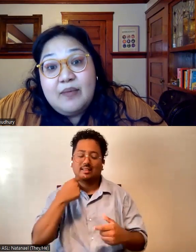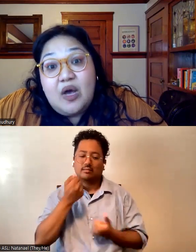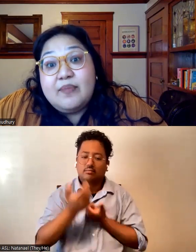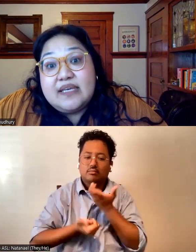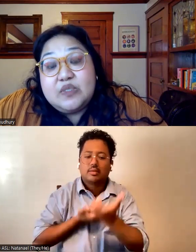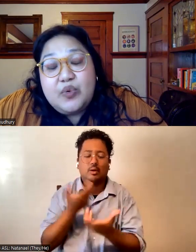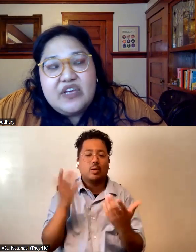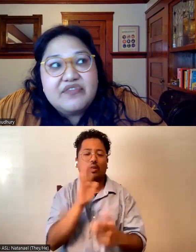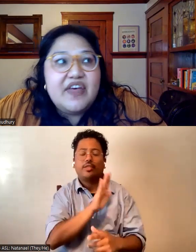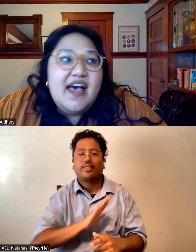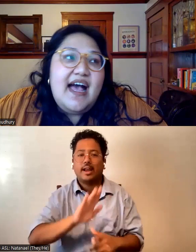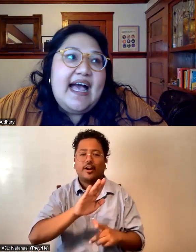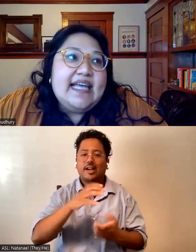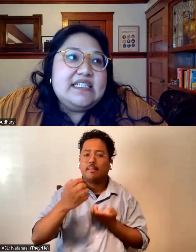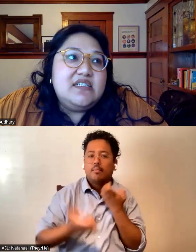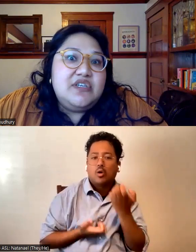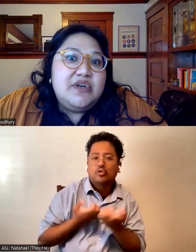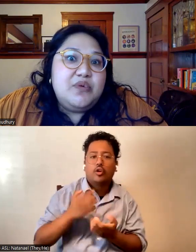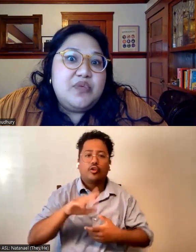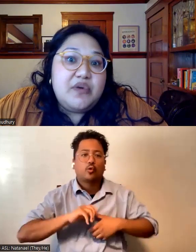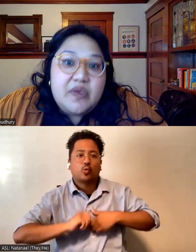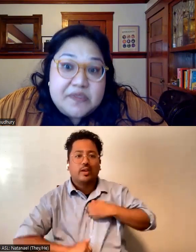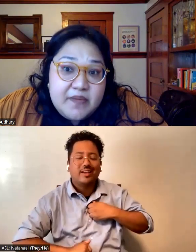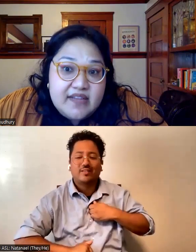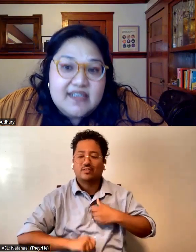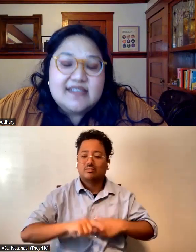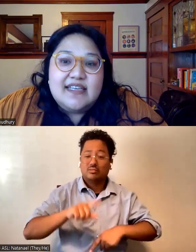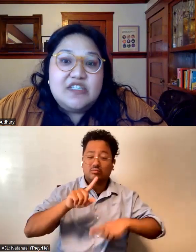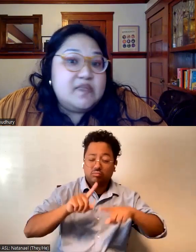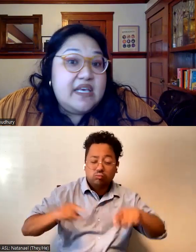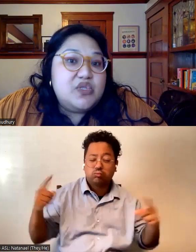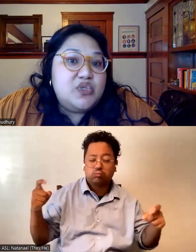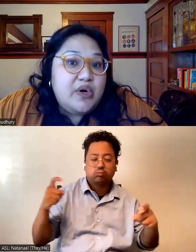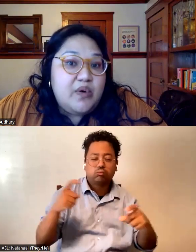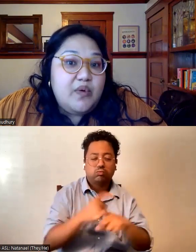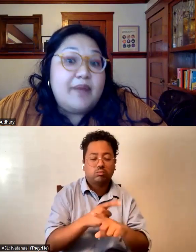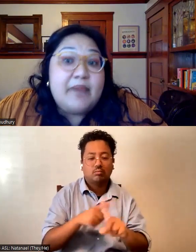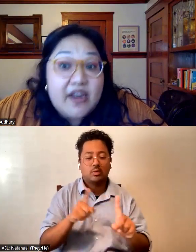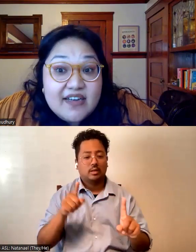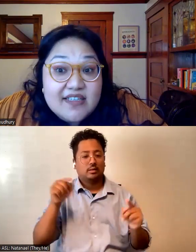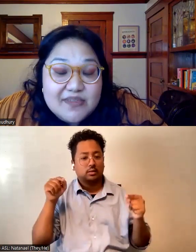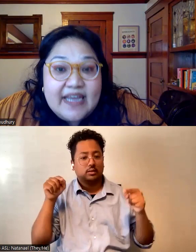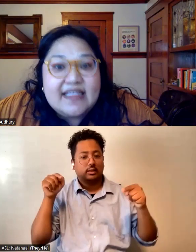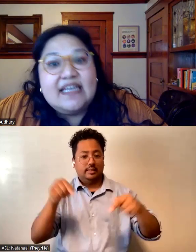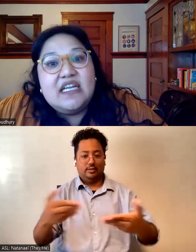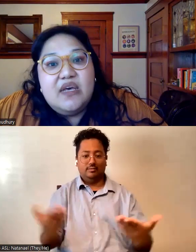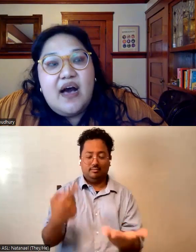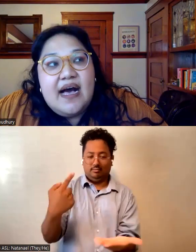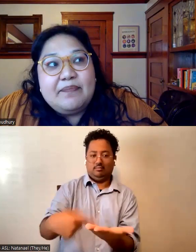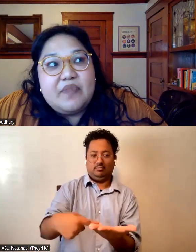emotions, complex grief. And, hearing you speak about this, it just makes it so apparent, right,